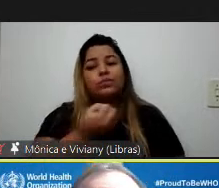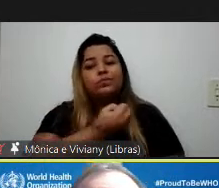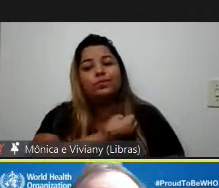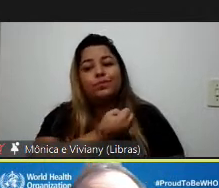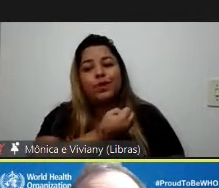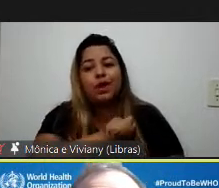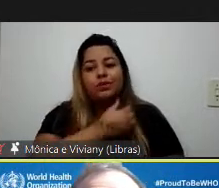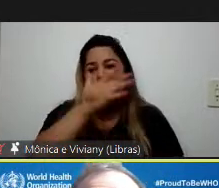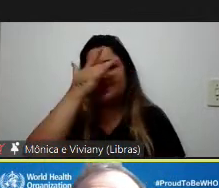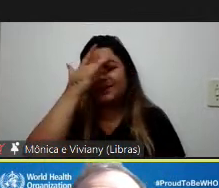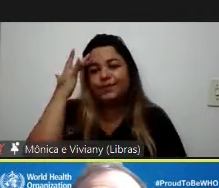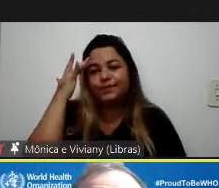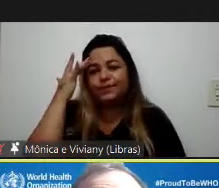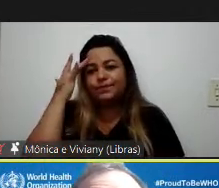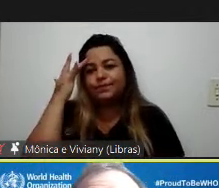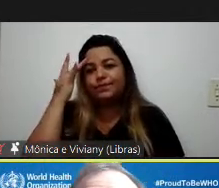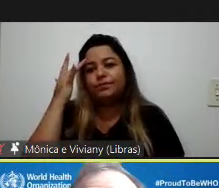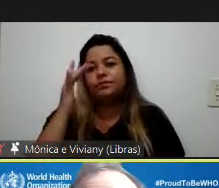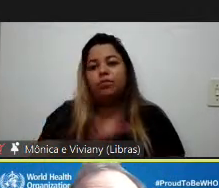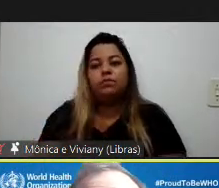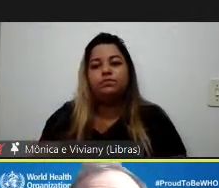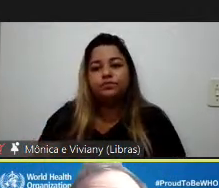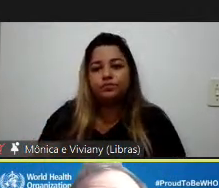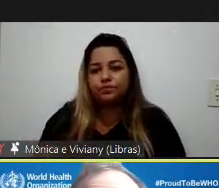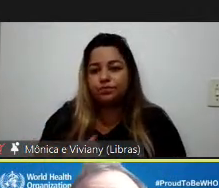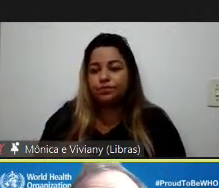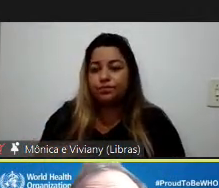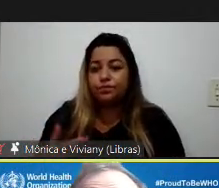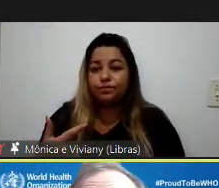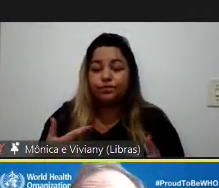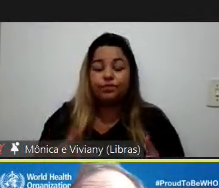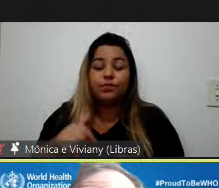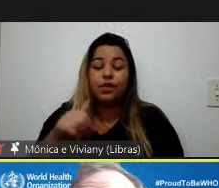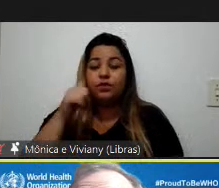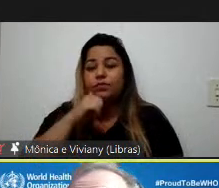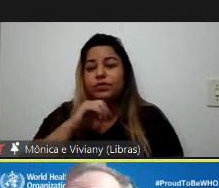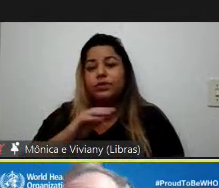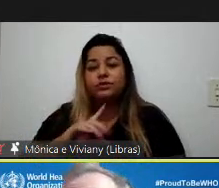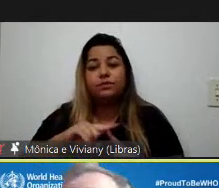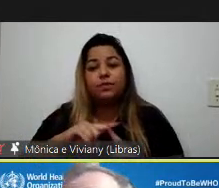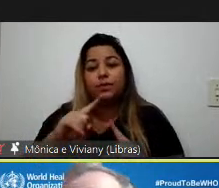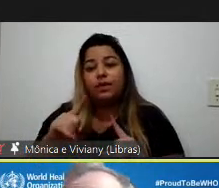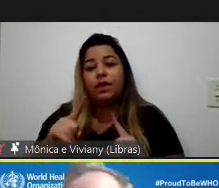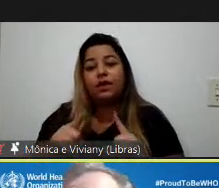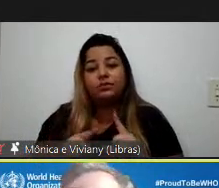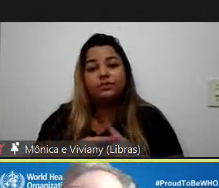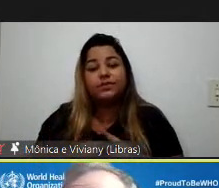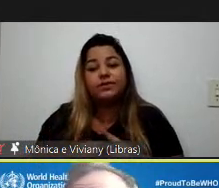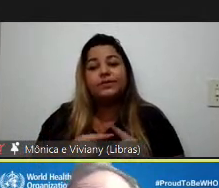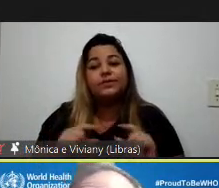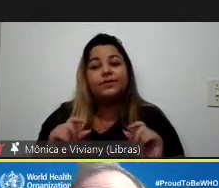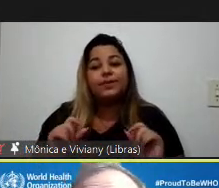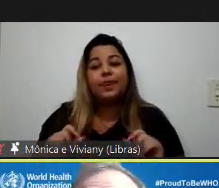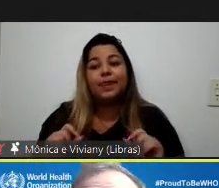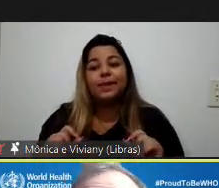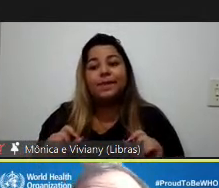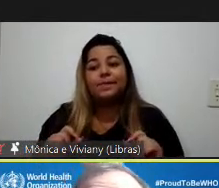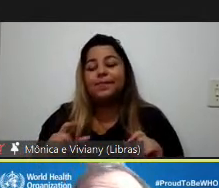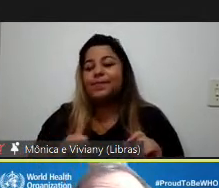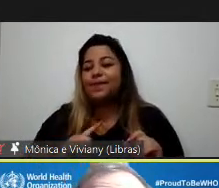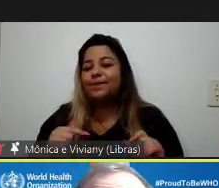the pregnant women who have received 4 or more antenatal care visits from a skilled provider, this is still not enough, but it's